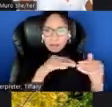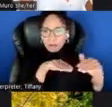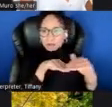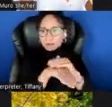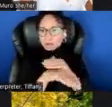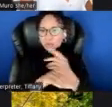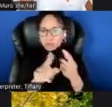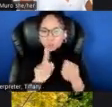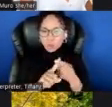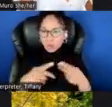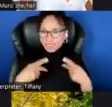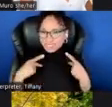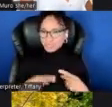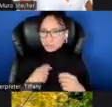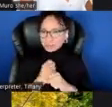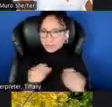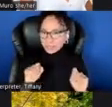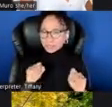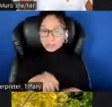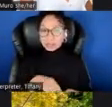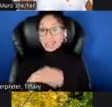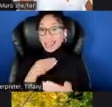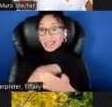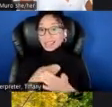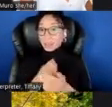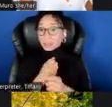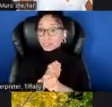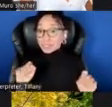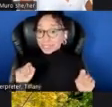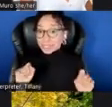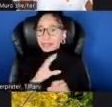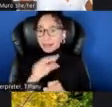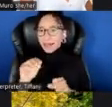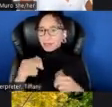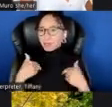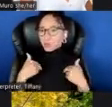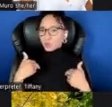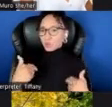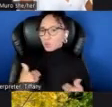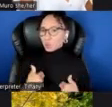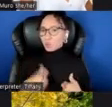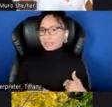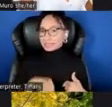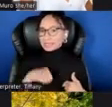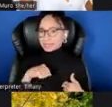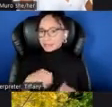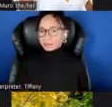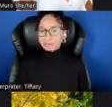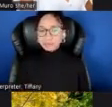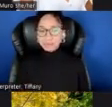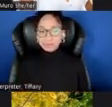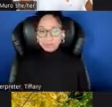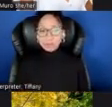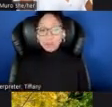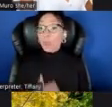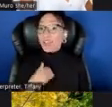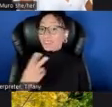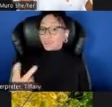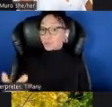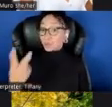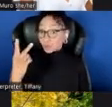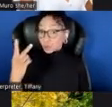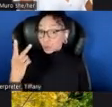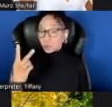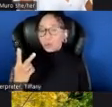safety, economic security, and human dignity. With that, we have two very